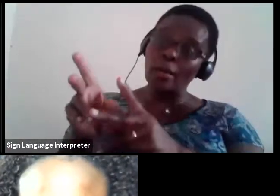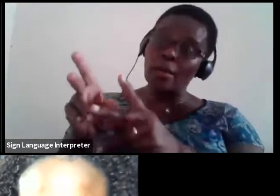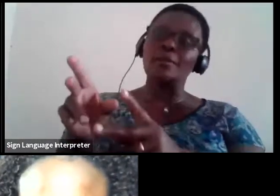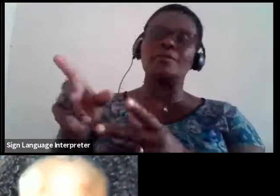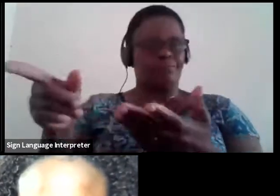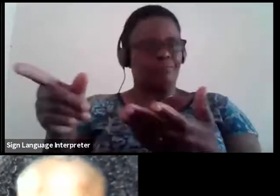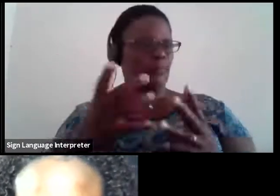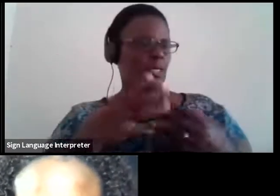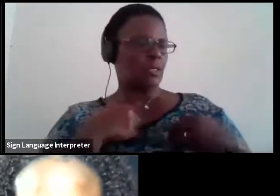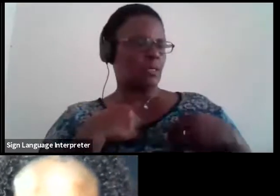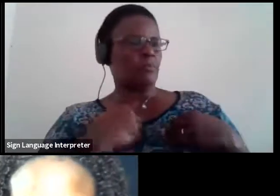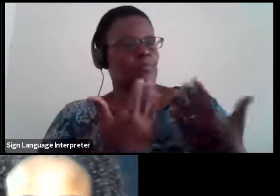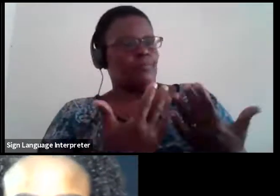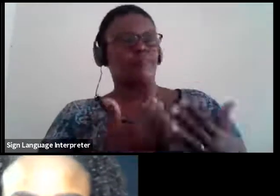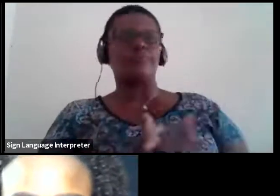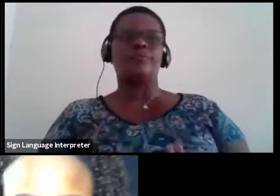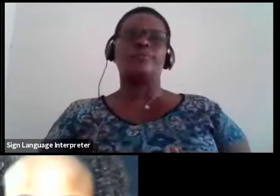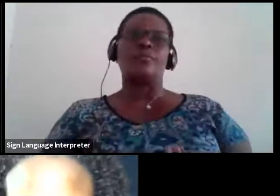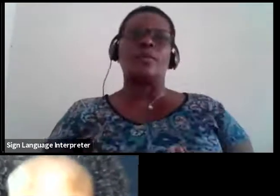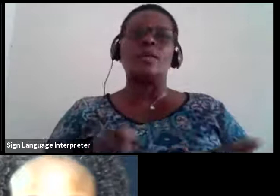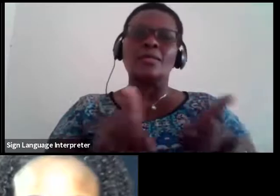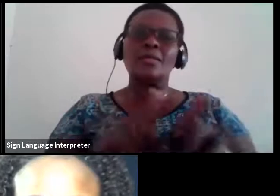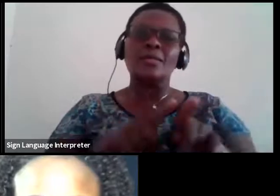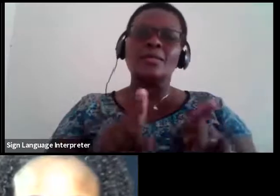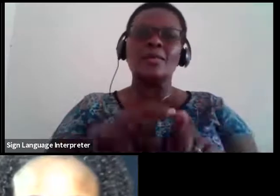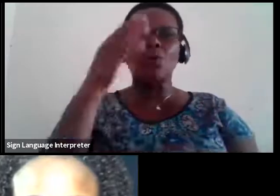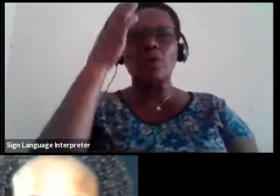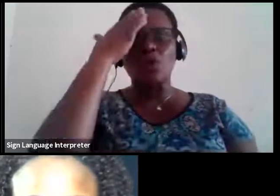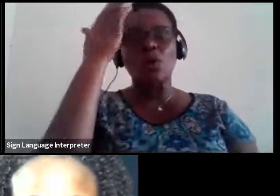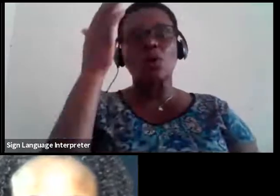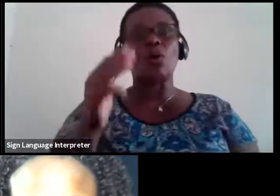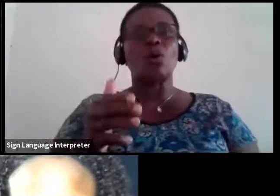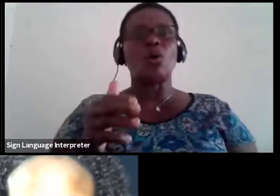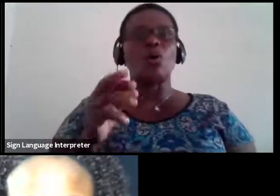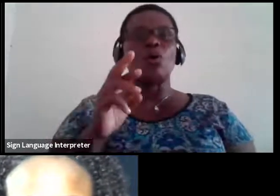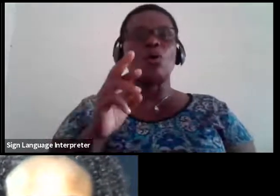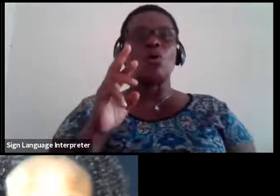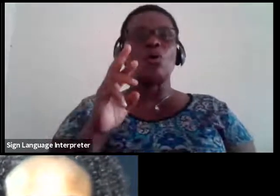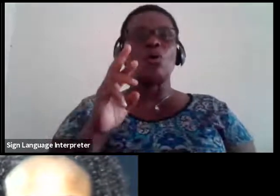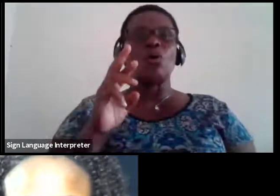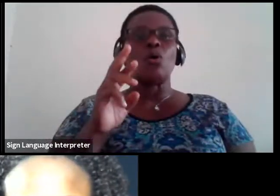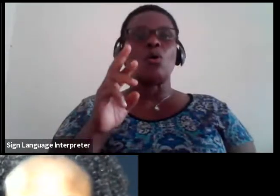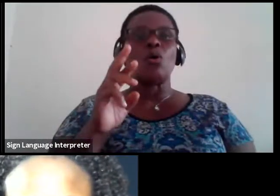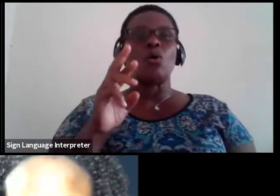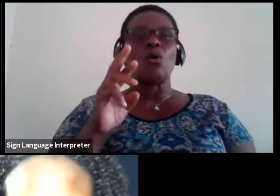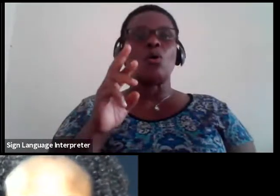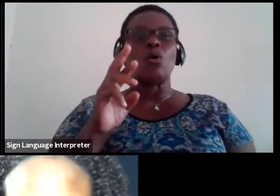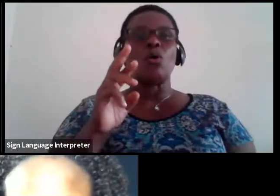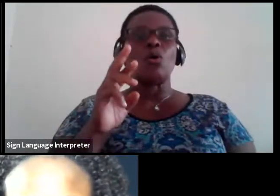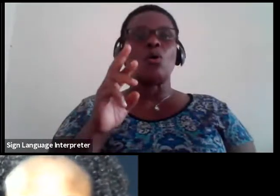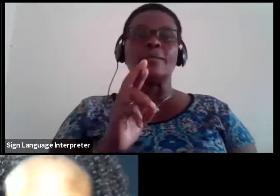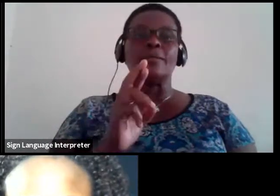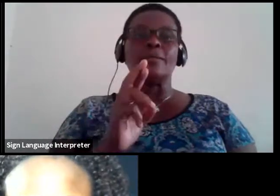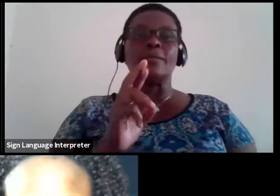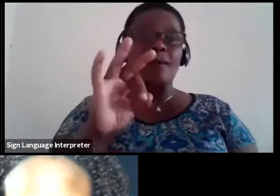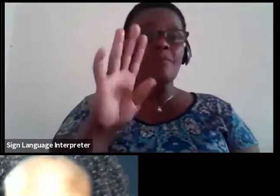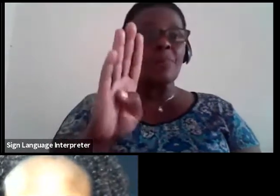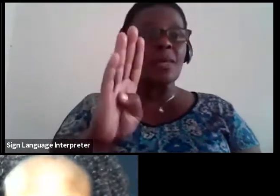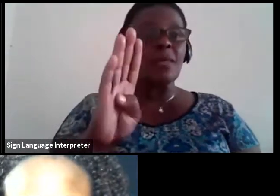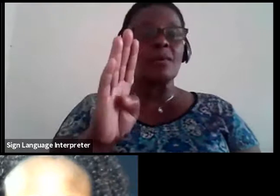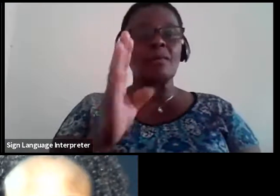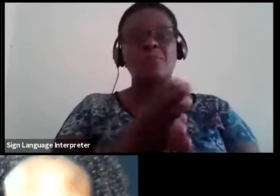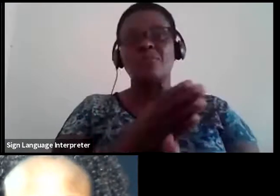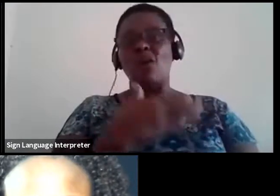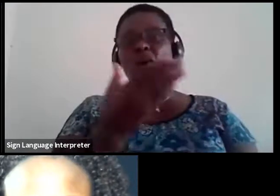the report buttons on several sites came about. Facebook didn't have a report button for so long. Twitter equally